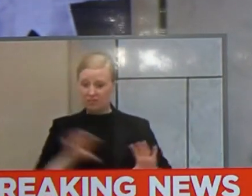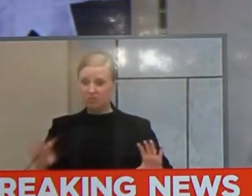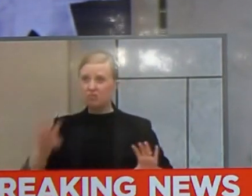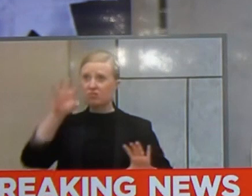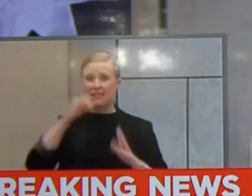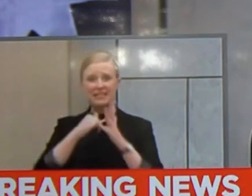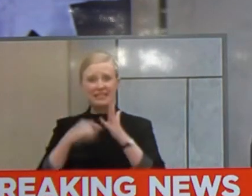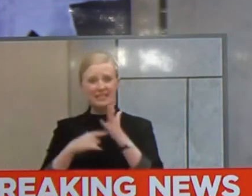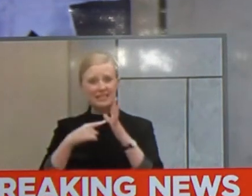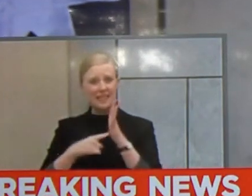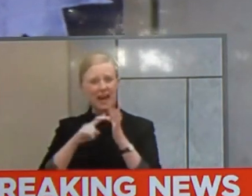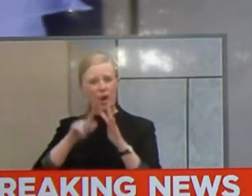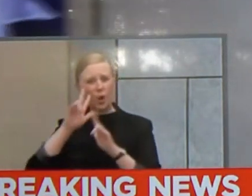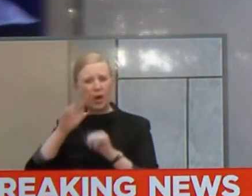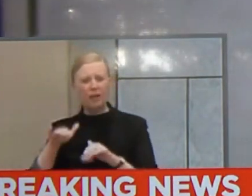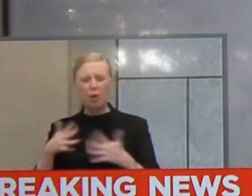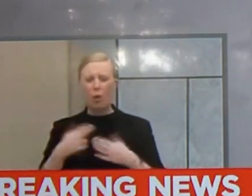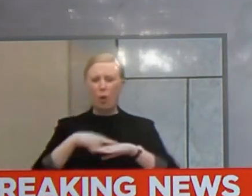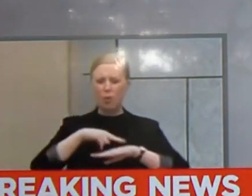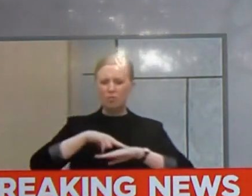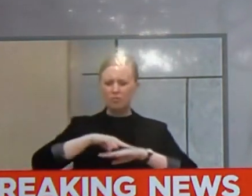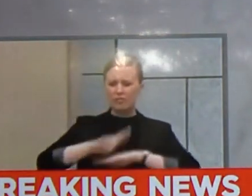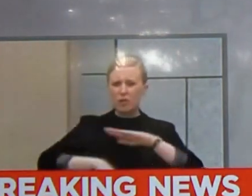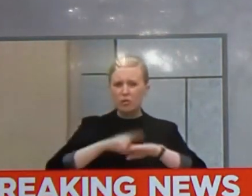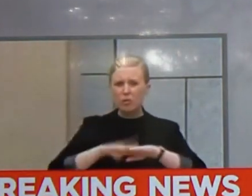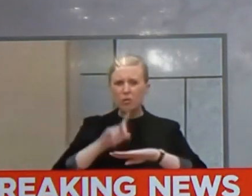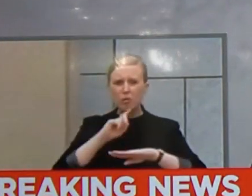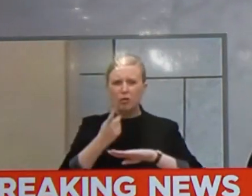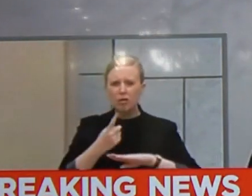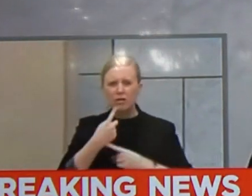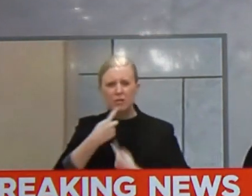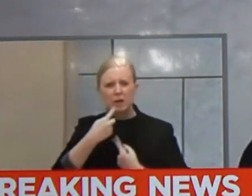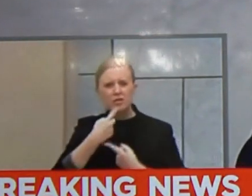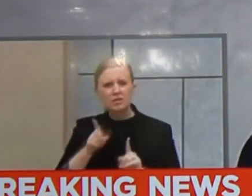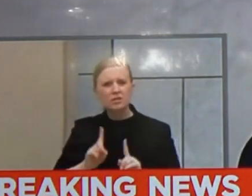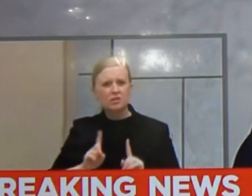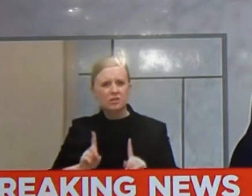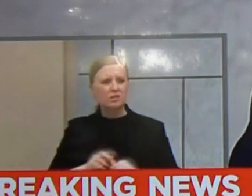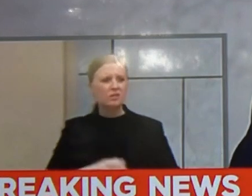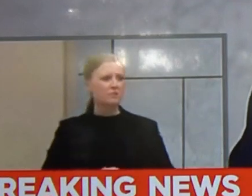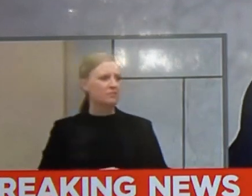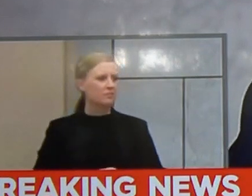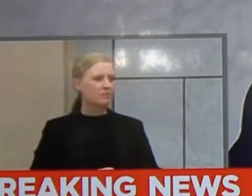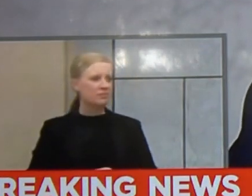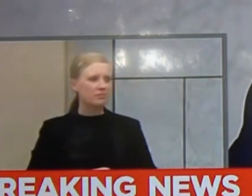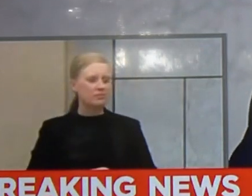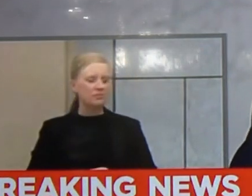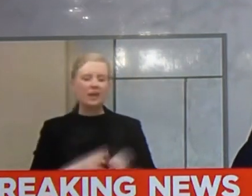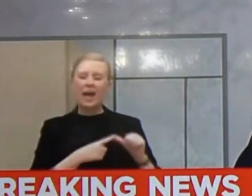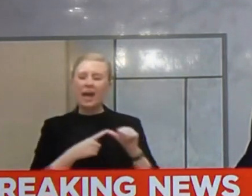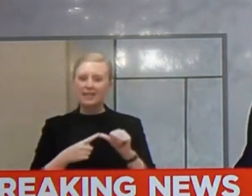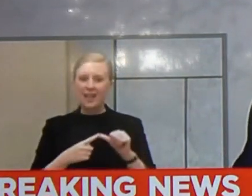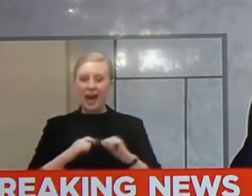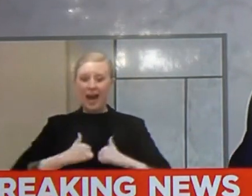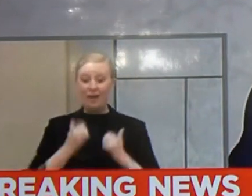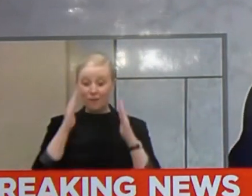Cabinet? What can you Priority has been on the commercial tenancies given the business issues involved and the many business closures. And